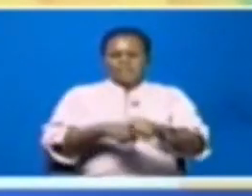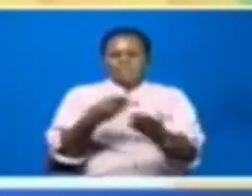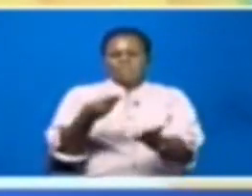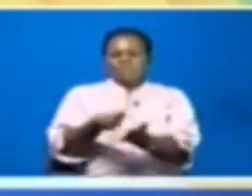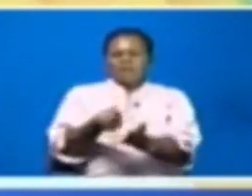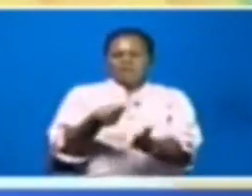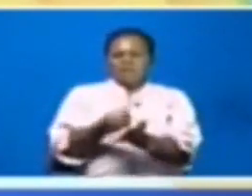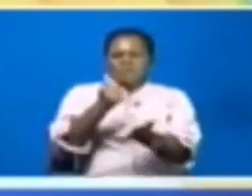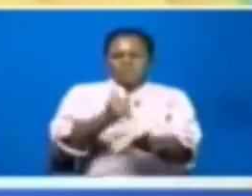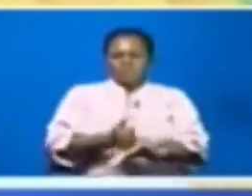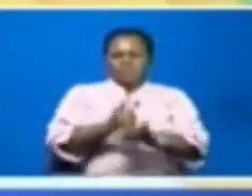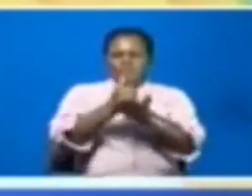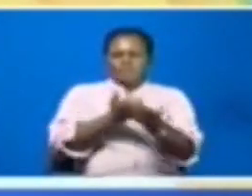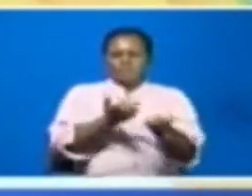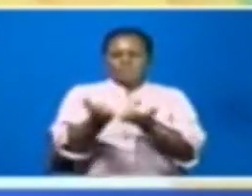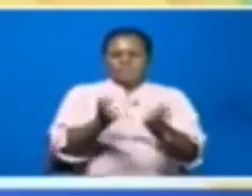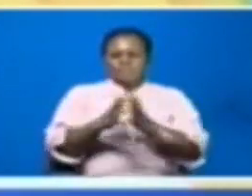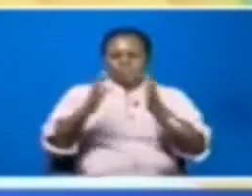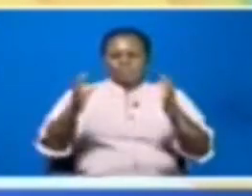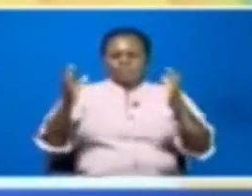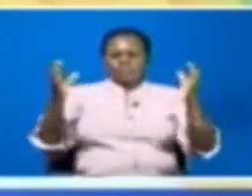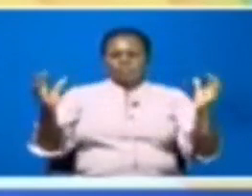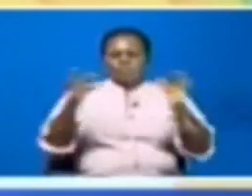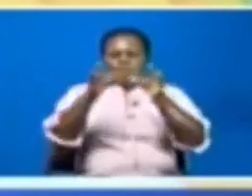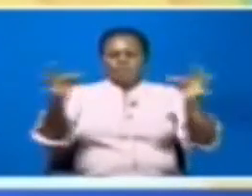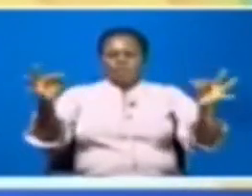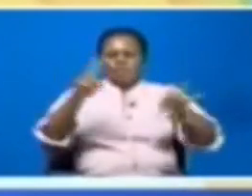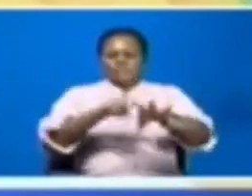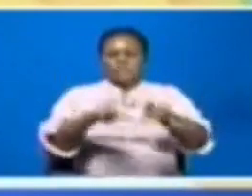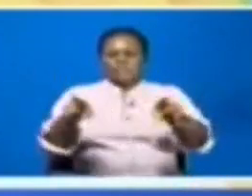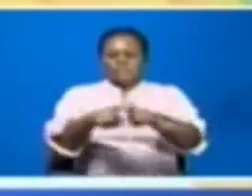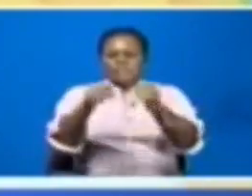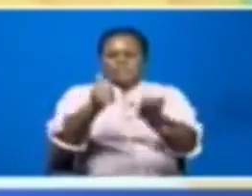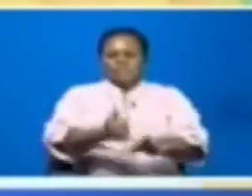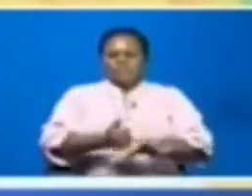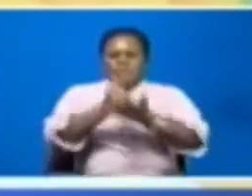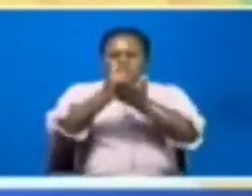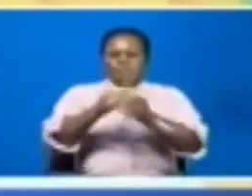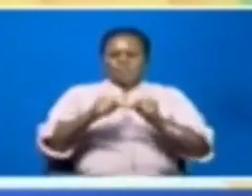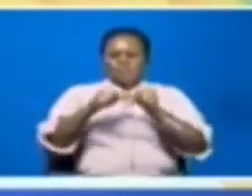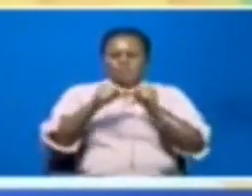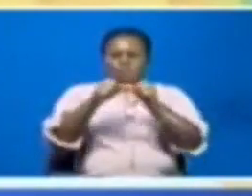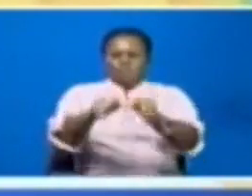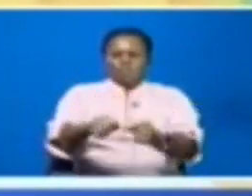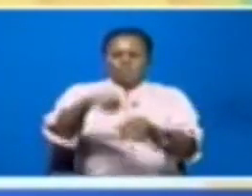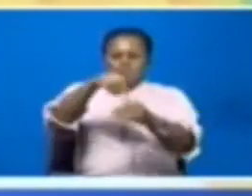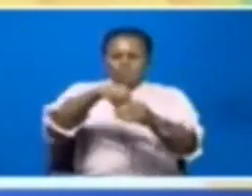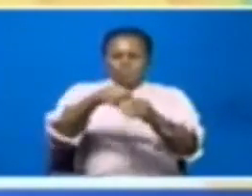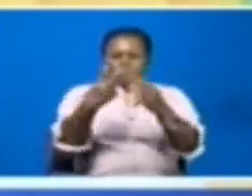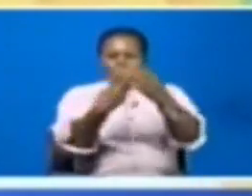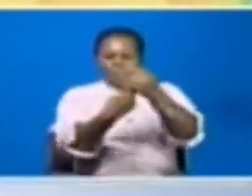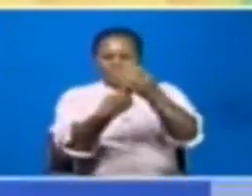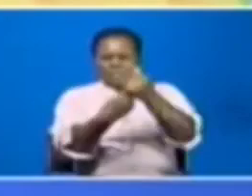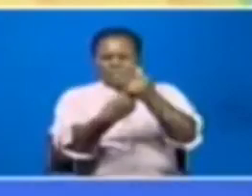to help sellers grow their businesses for the long term, and to help continue to invest in our partners and